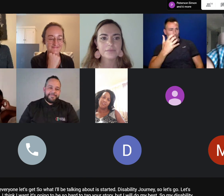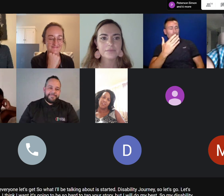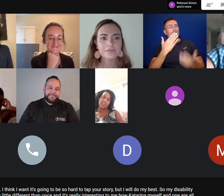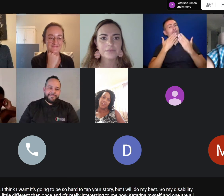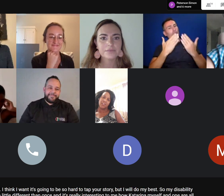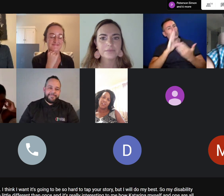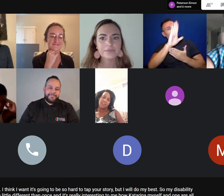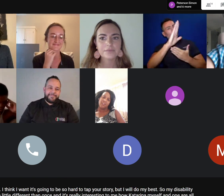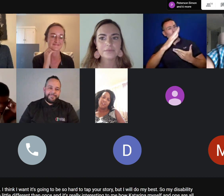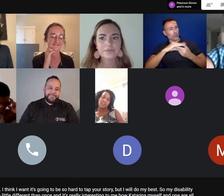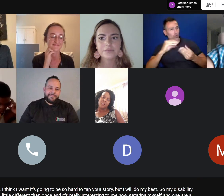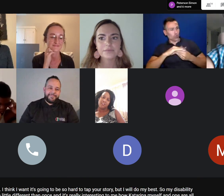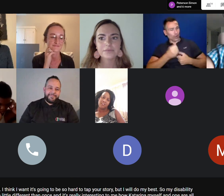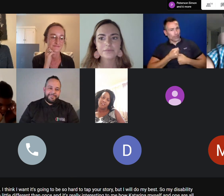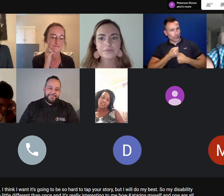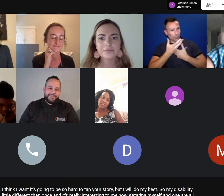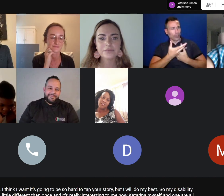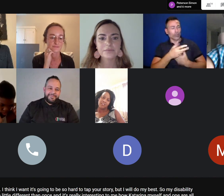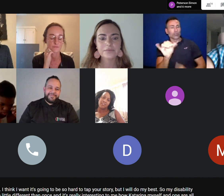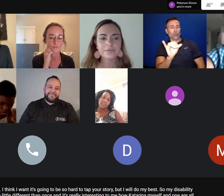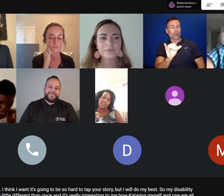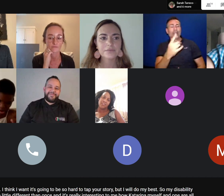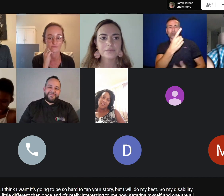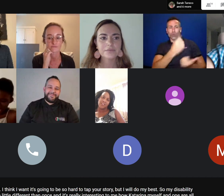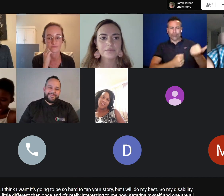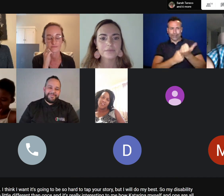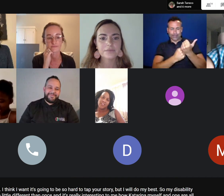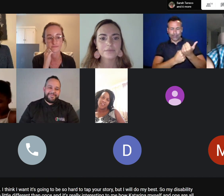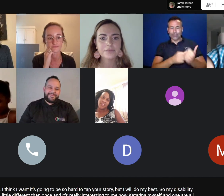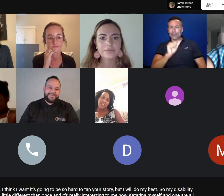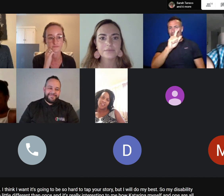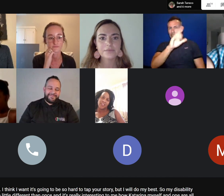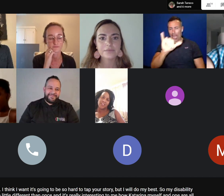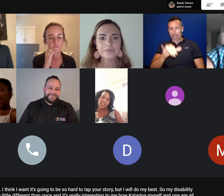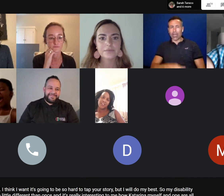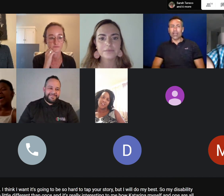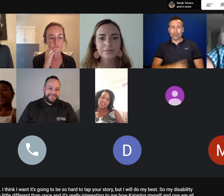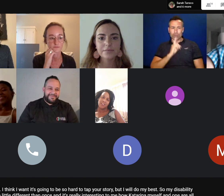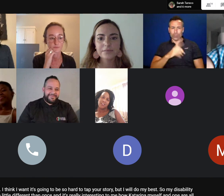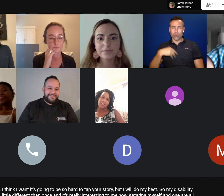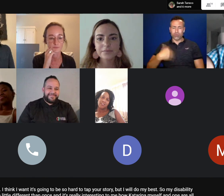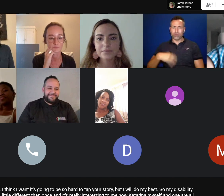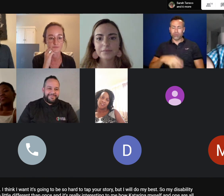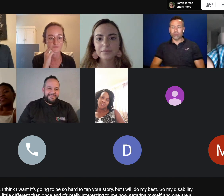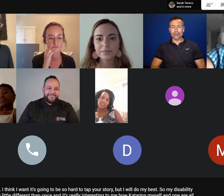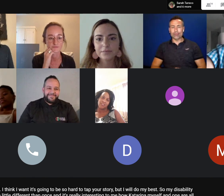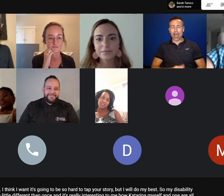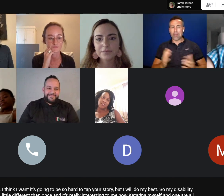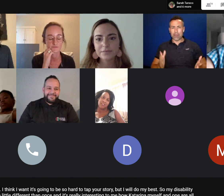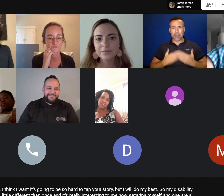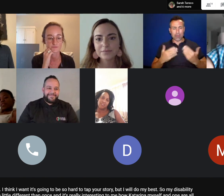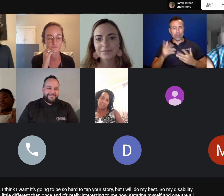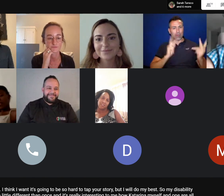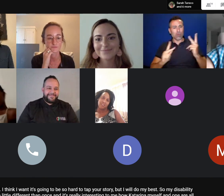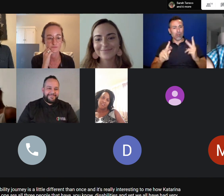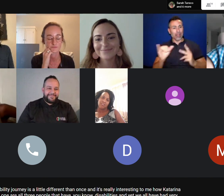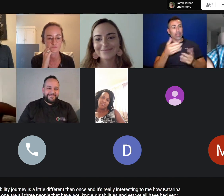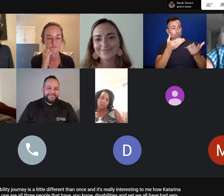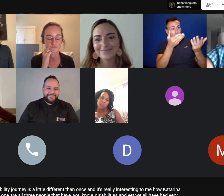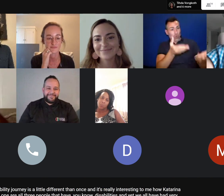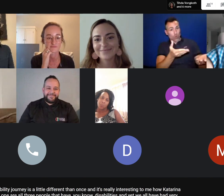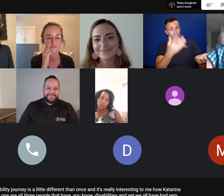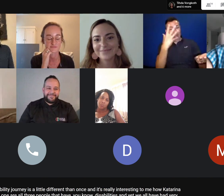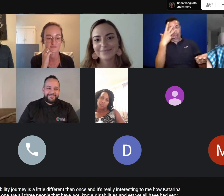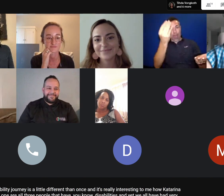ally. I think it's very, it makes me really happy that there are people like you out there, because I think that